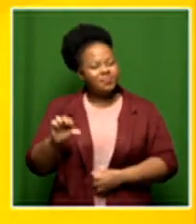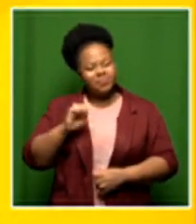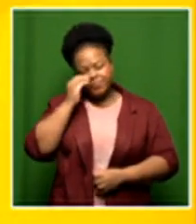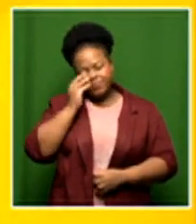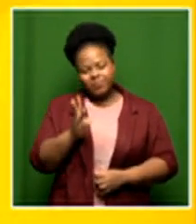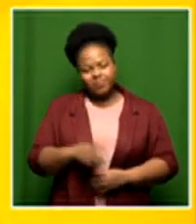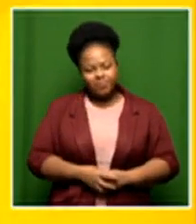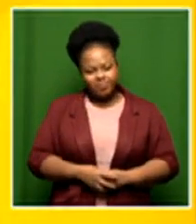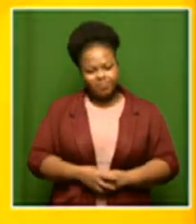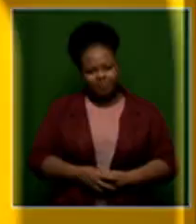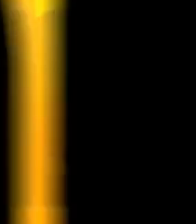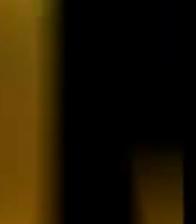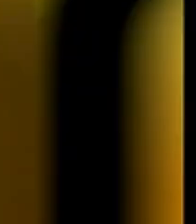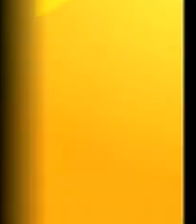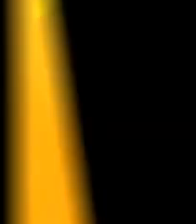before headline news.